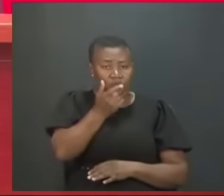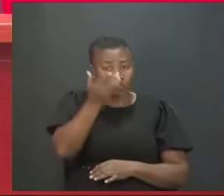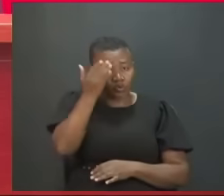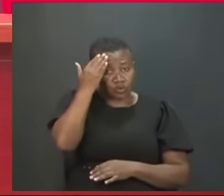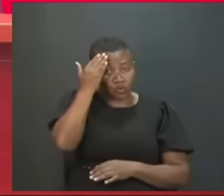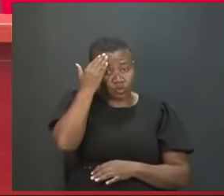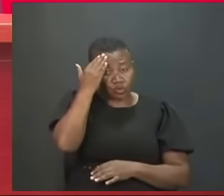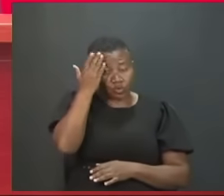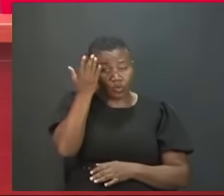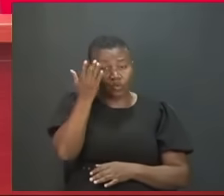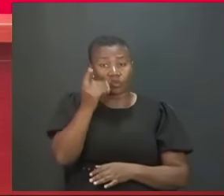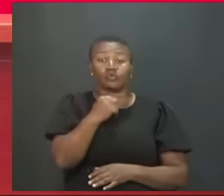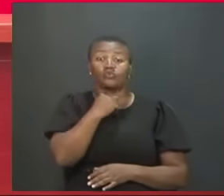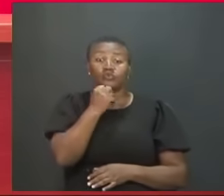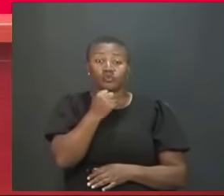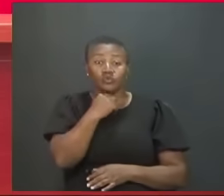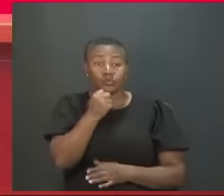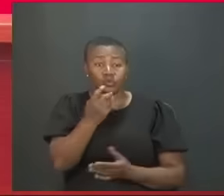of